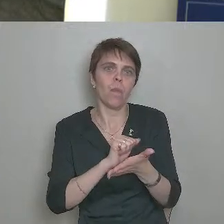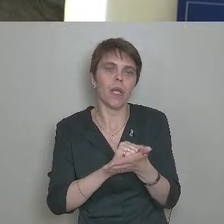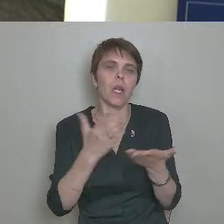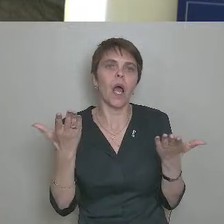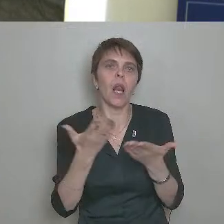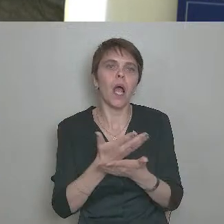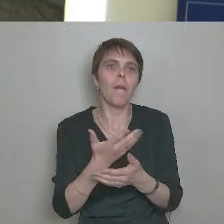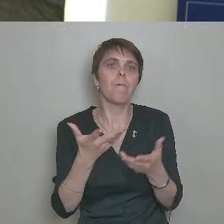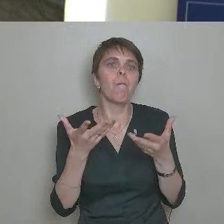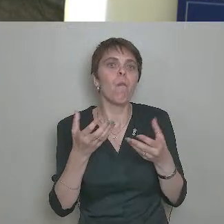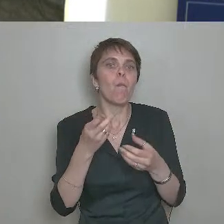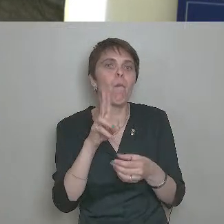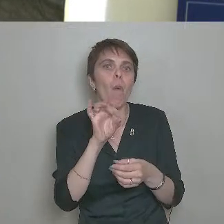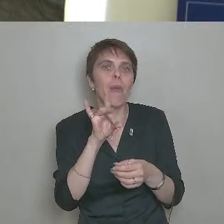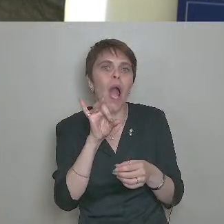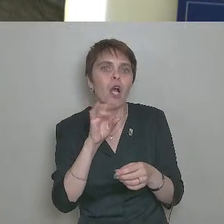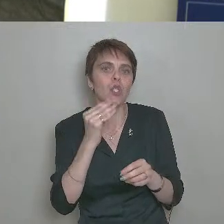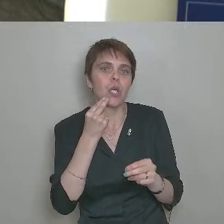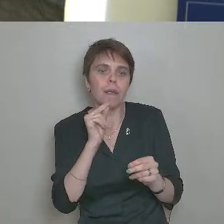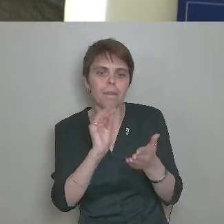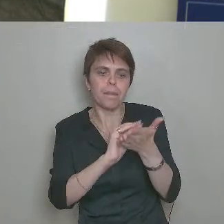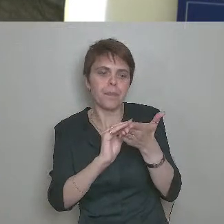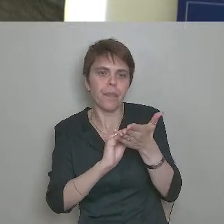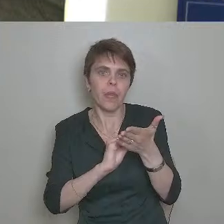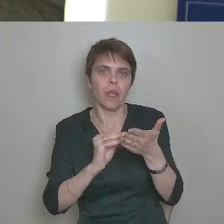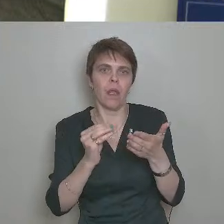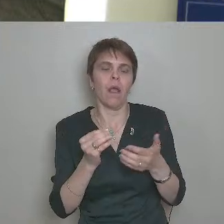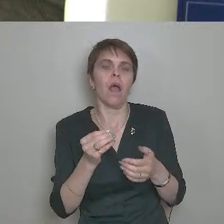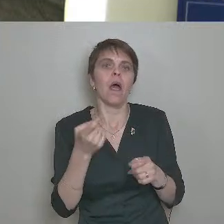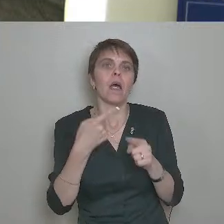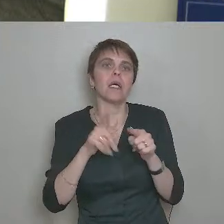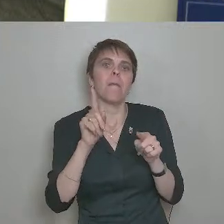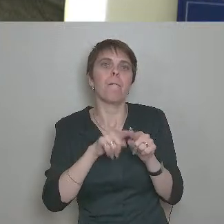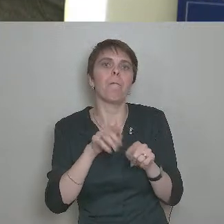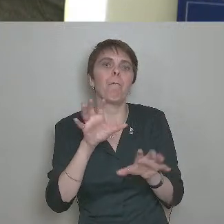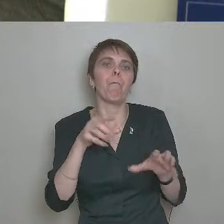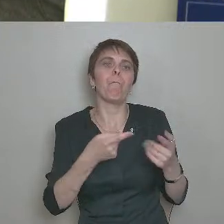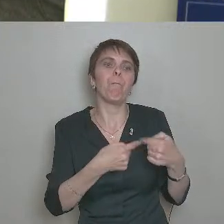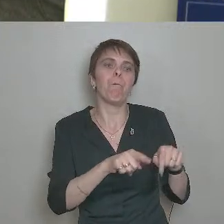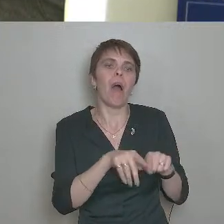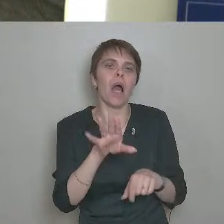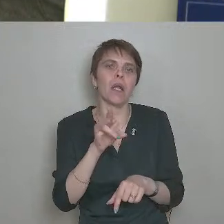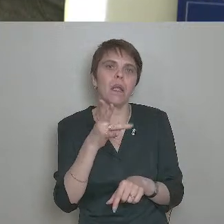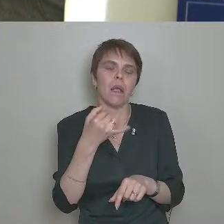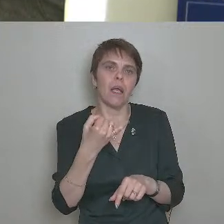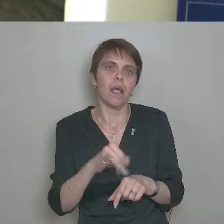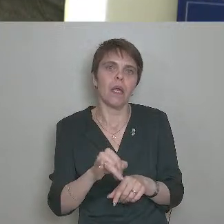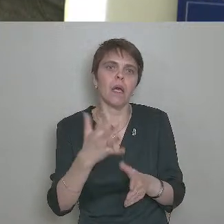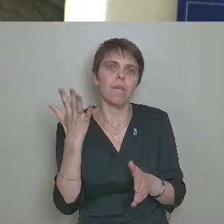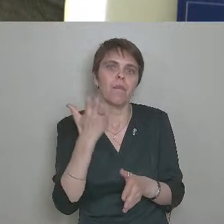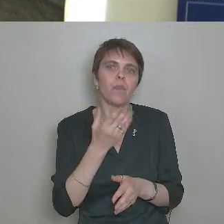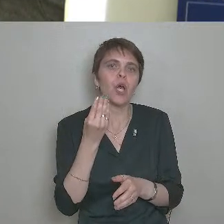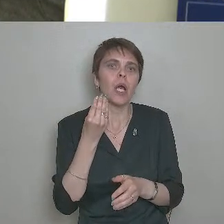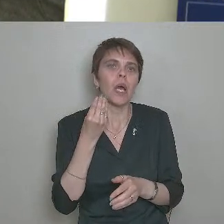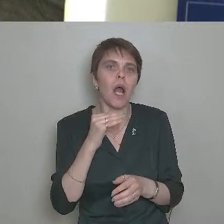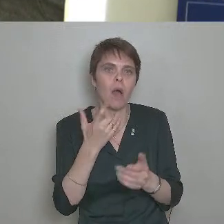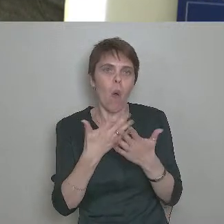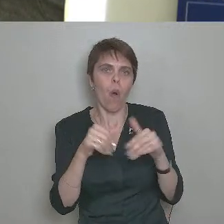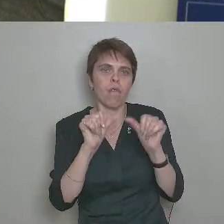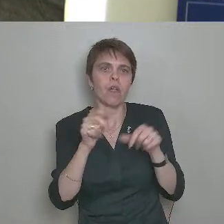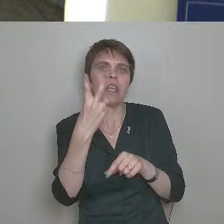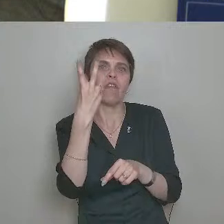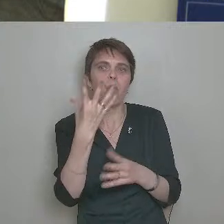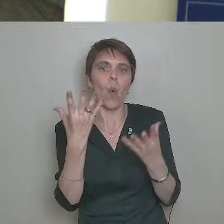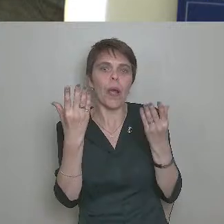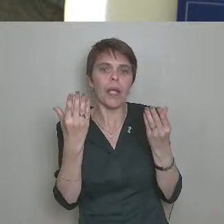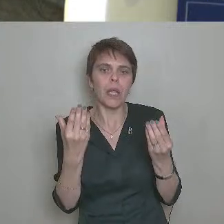code means that the information is missing. The softening was made by the following. The TSC should request the candidate